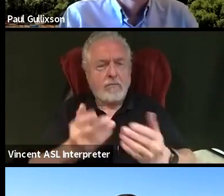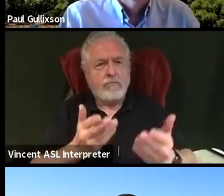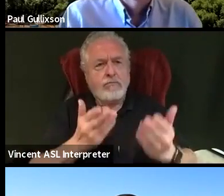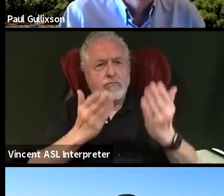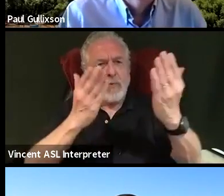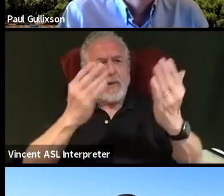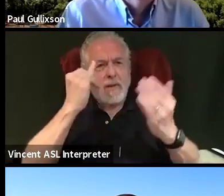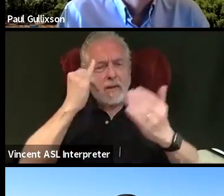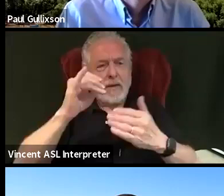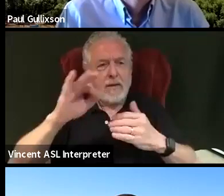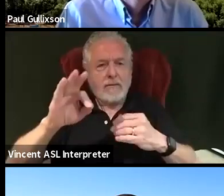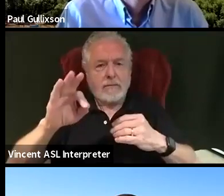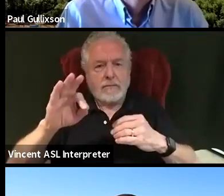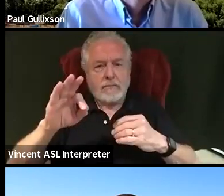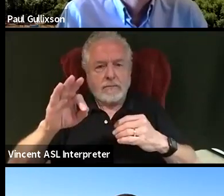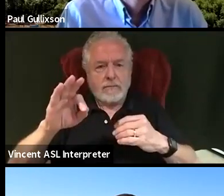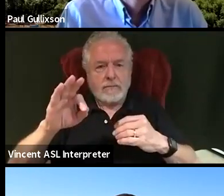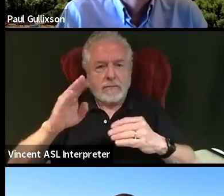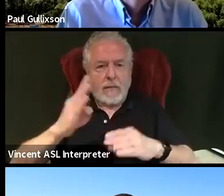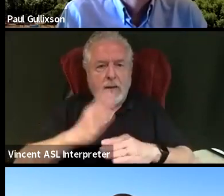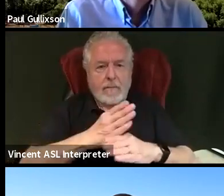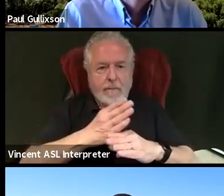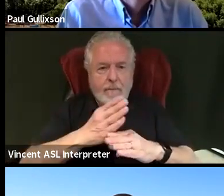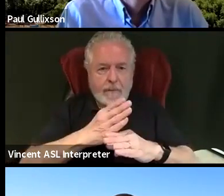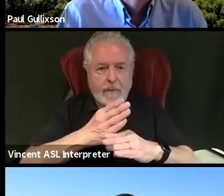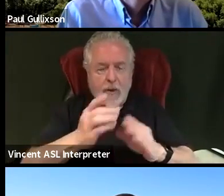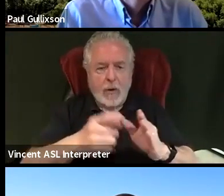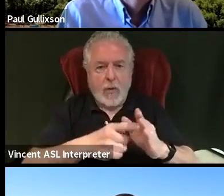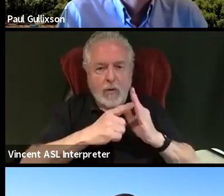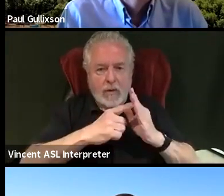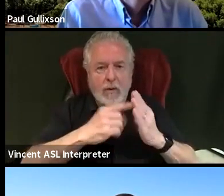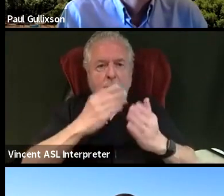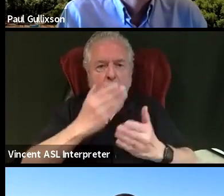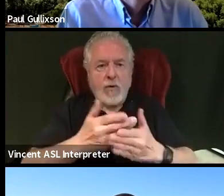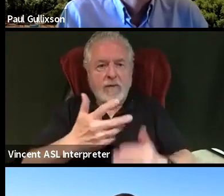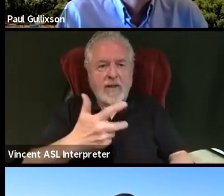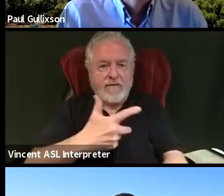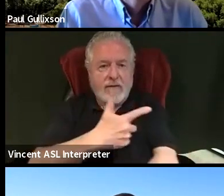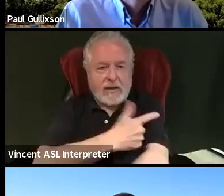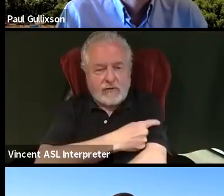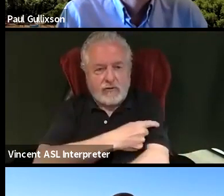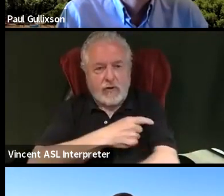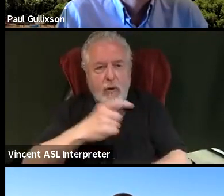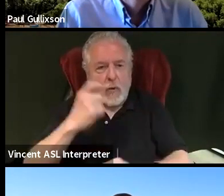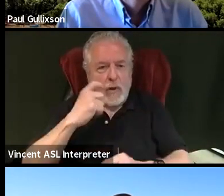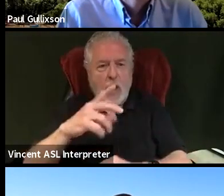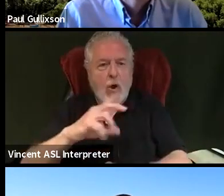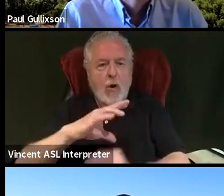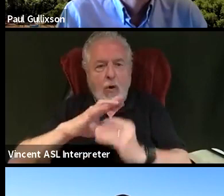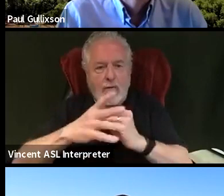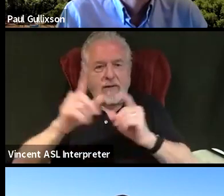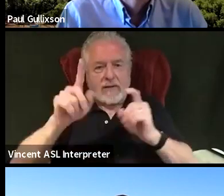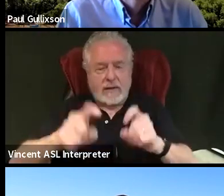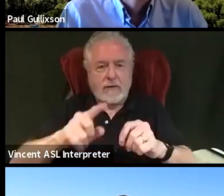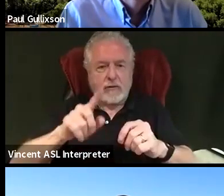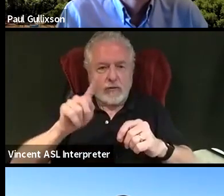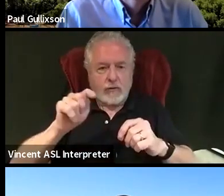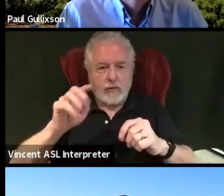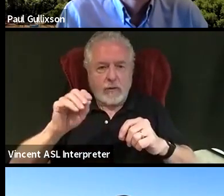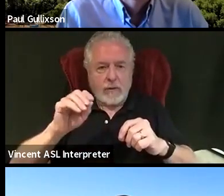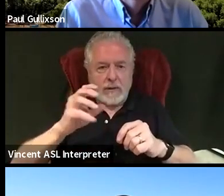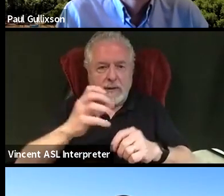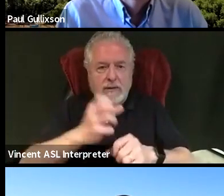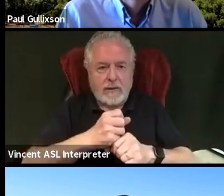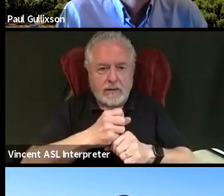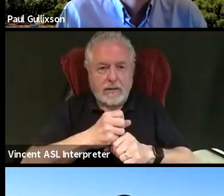the idea of businesses requiring proof of vaccination or recent COVID test to get a